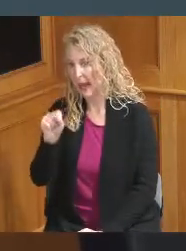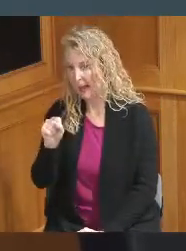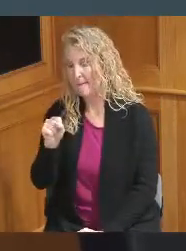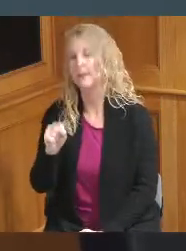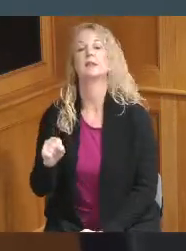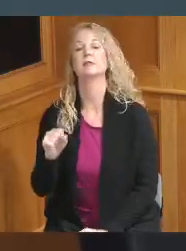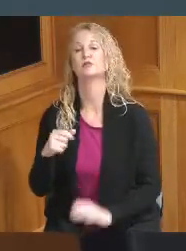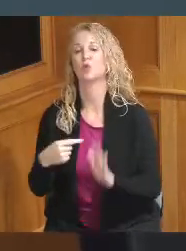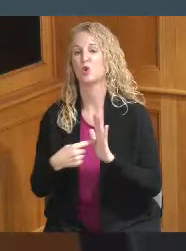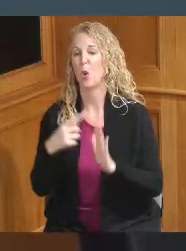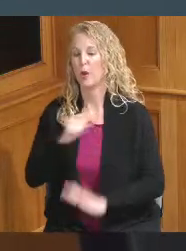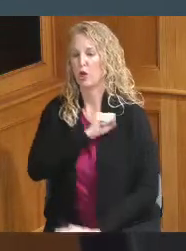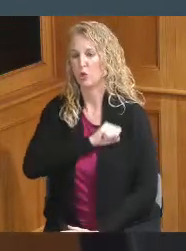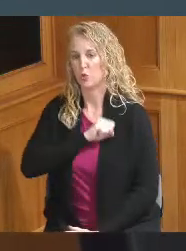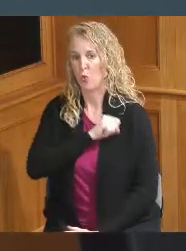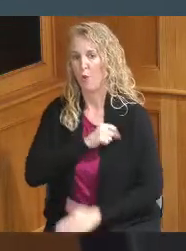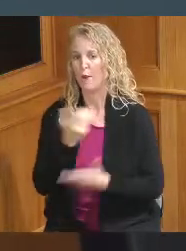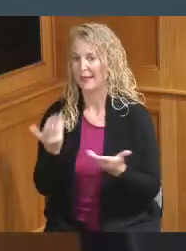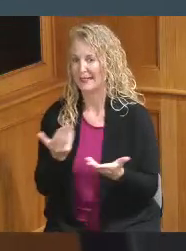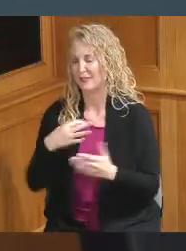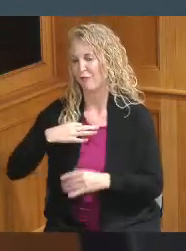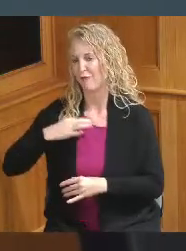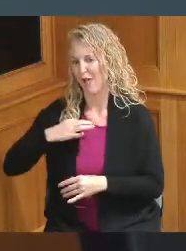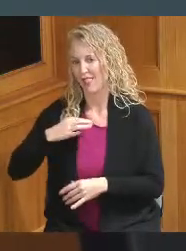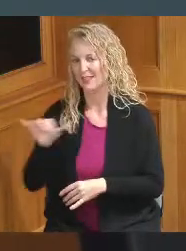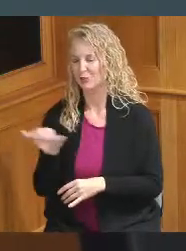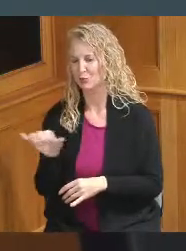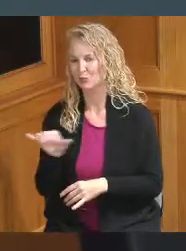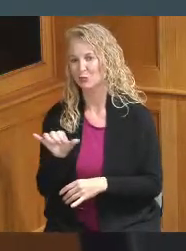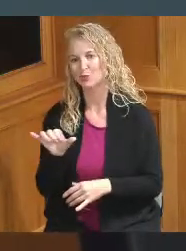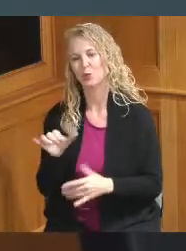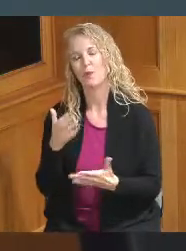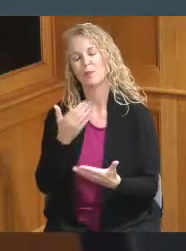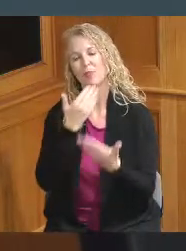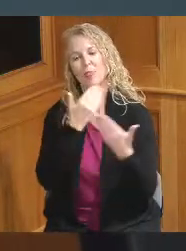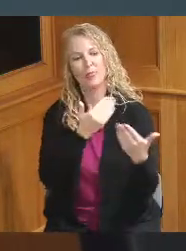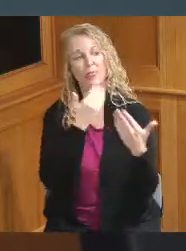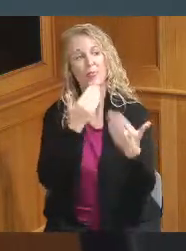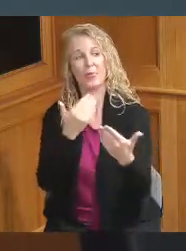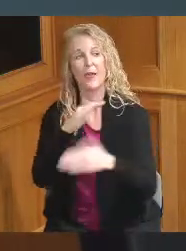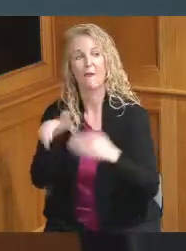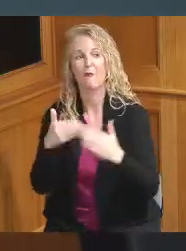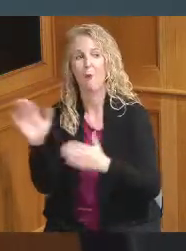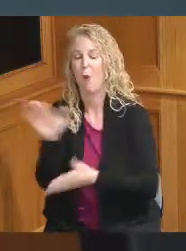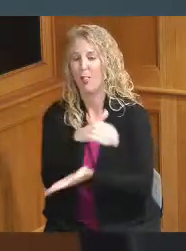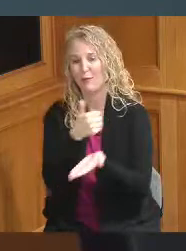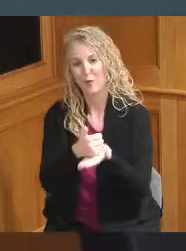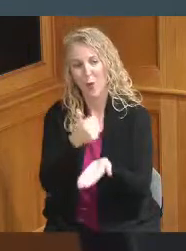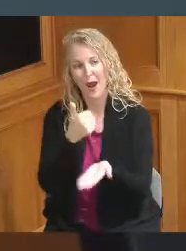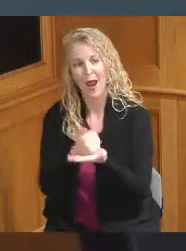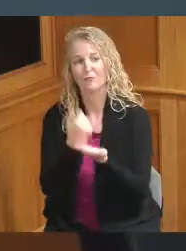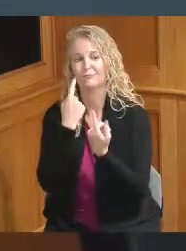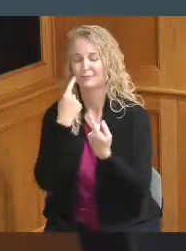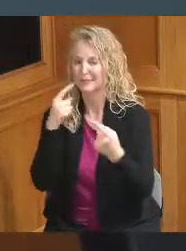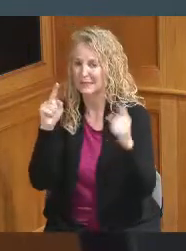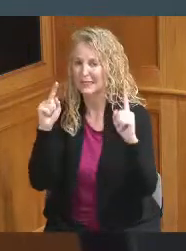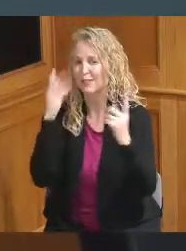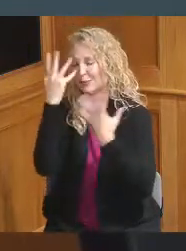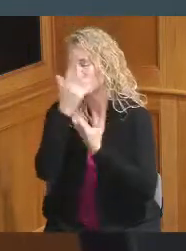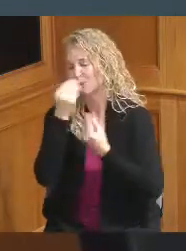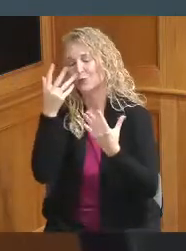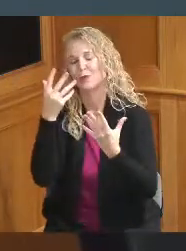her sorority, is here volunteering as well. So we want to thank them for helping make all of today